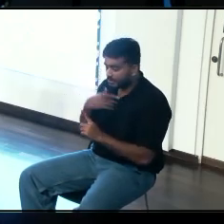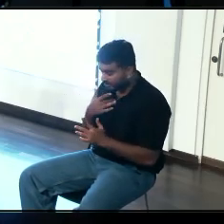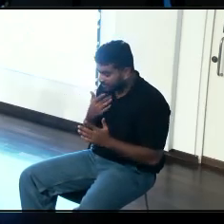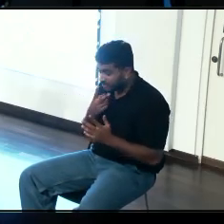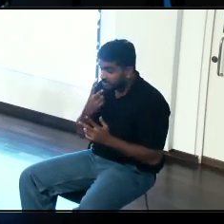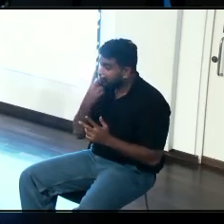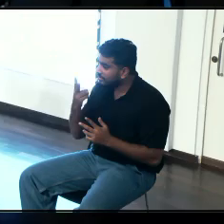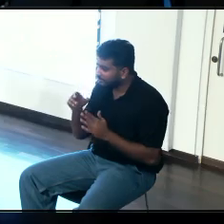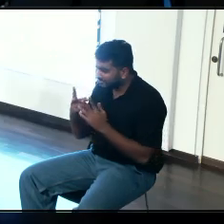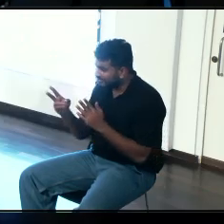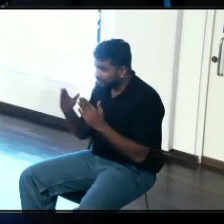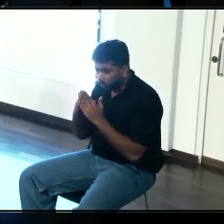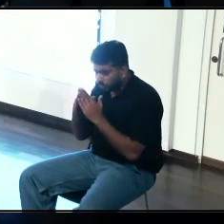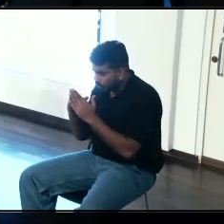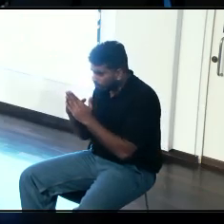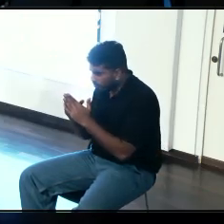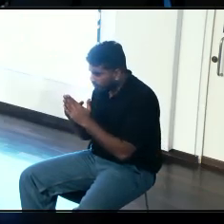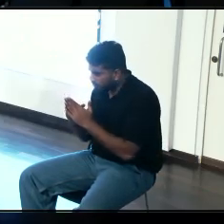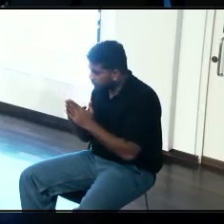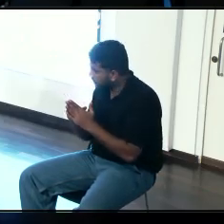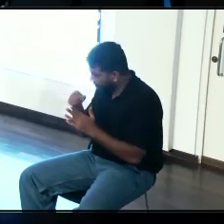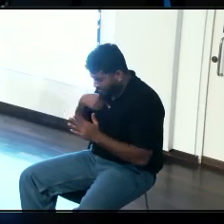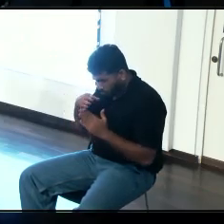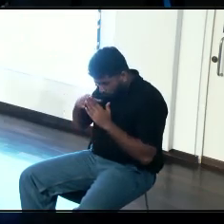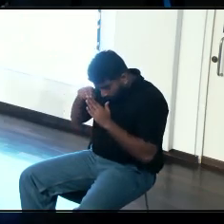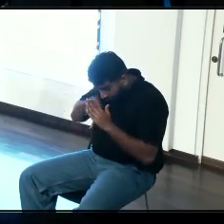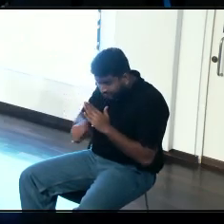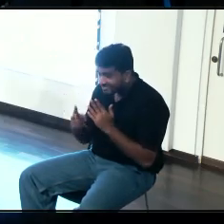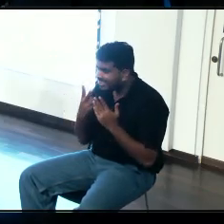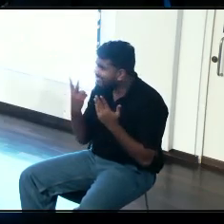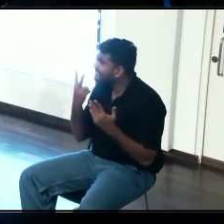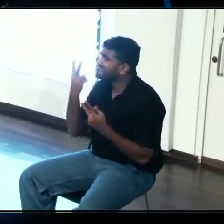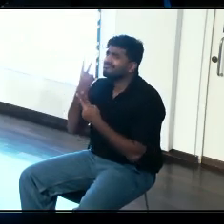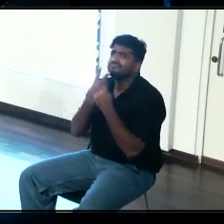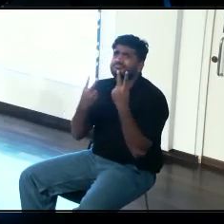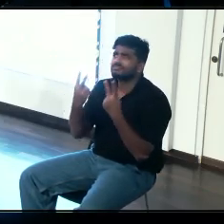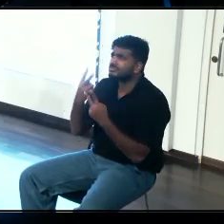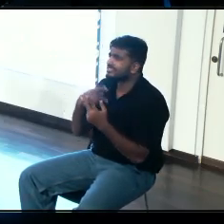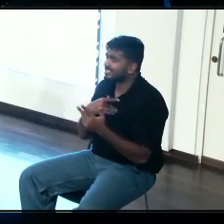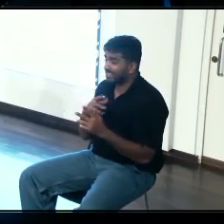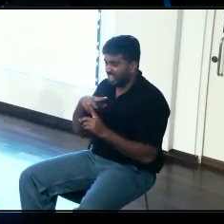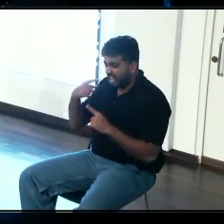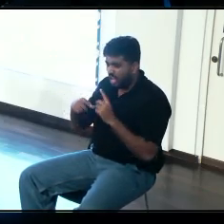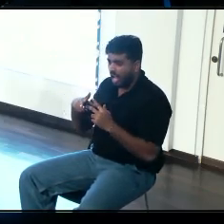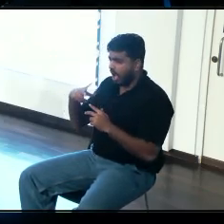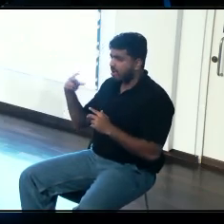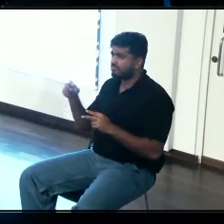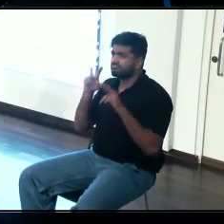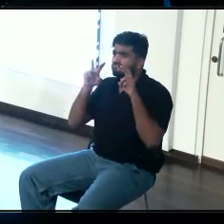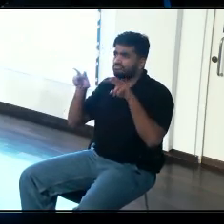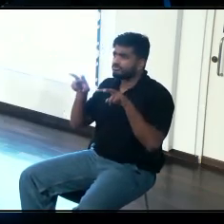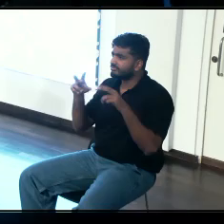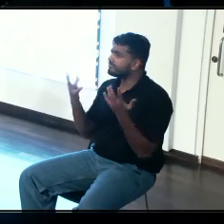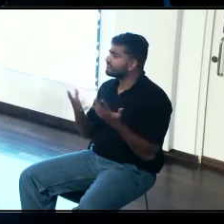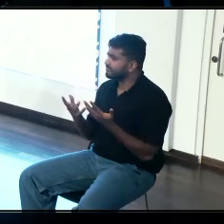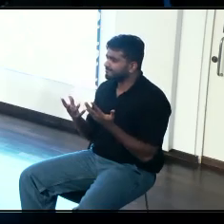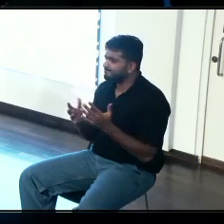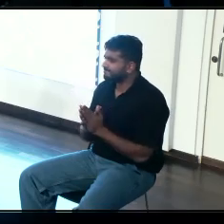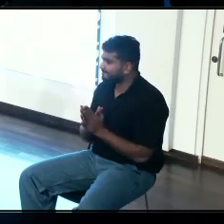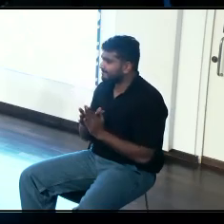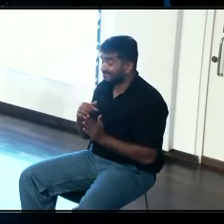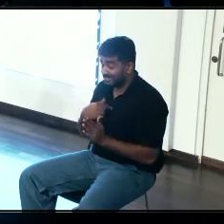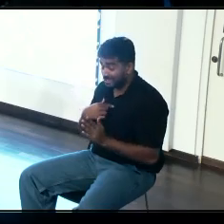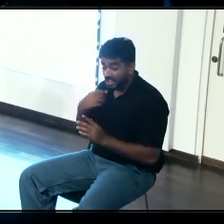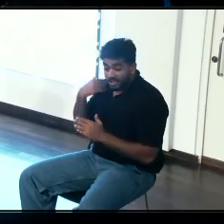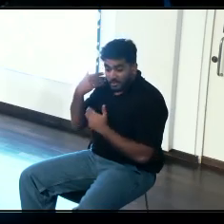visit these homes and see them from the inside, having always just seen them from the outside. And that's kind of where this